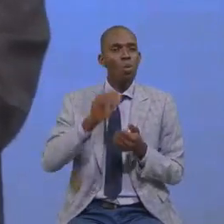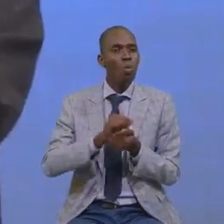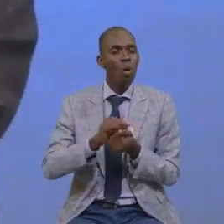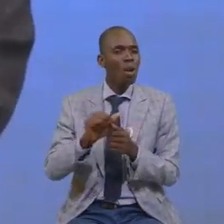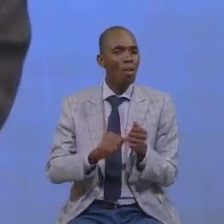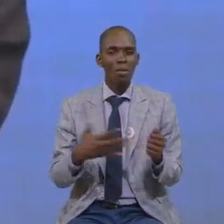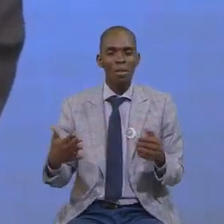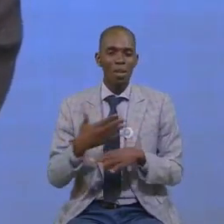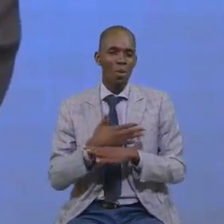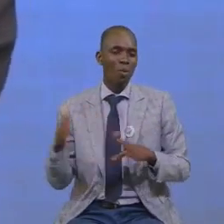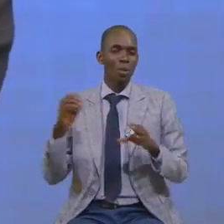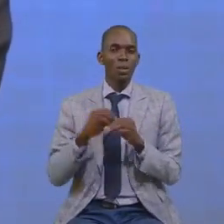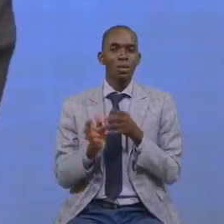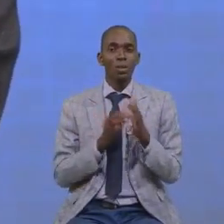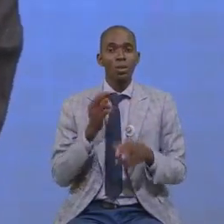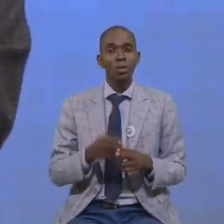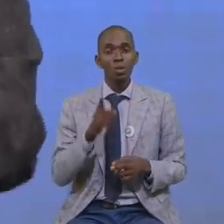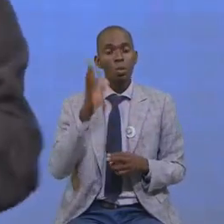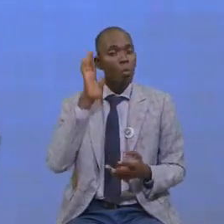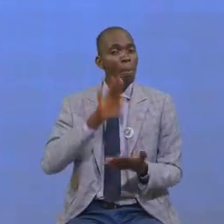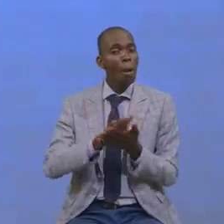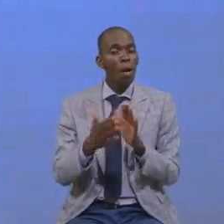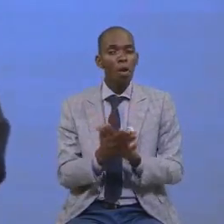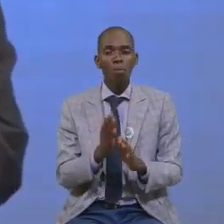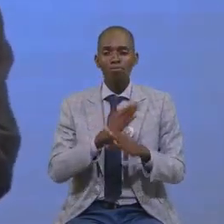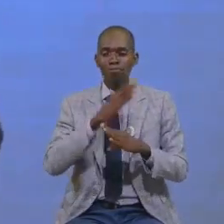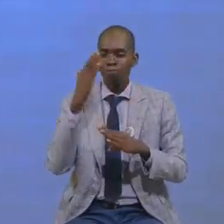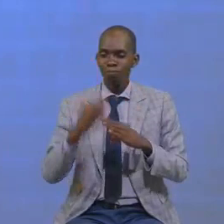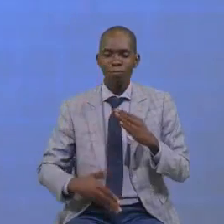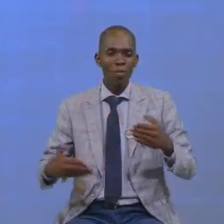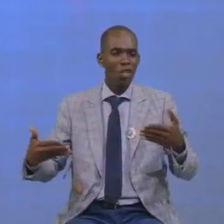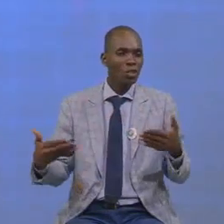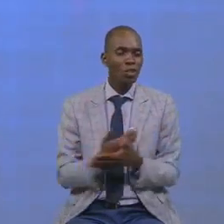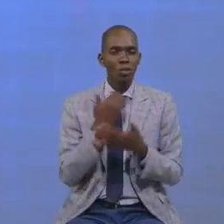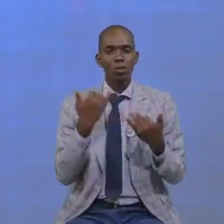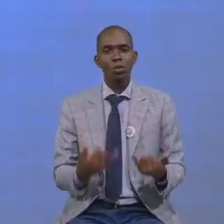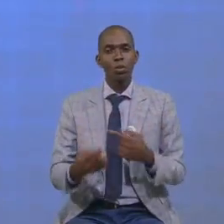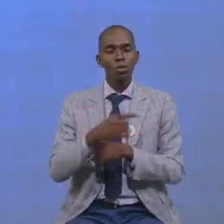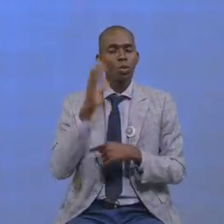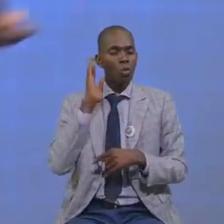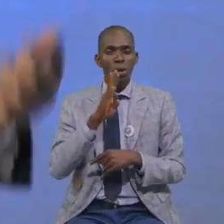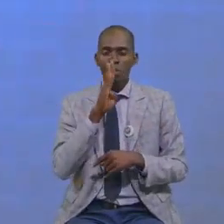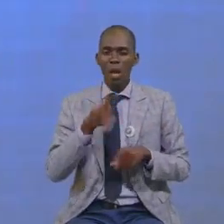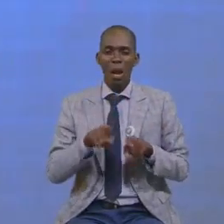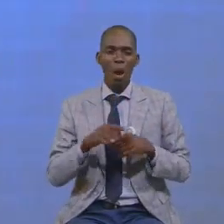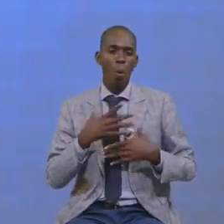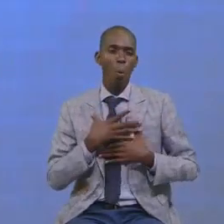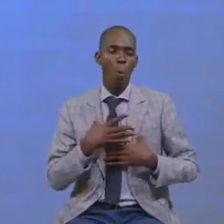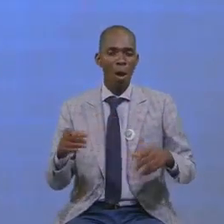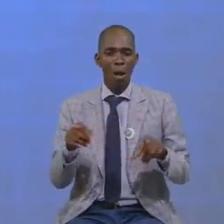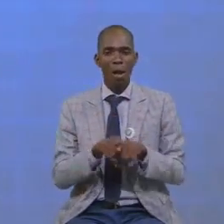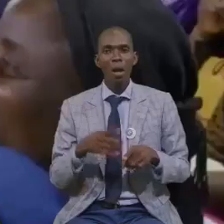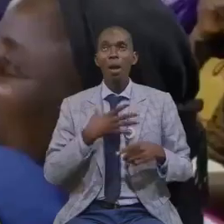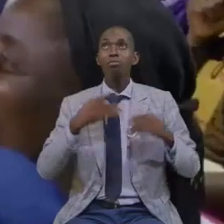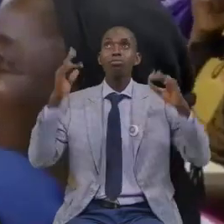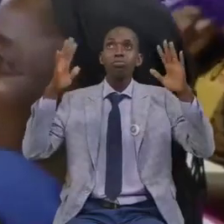away. You will become totally new today. You will be as white as snow. You'll become whiter